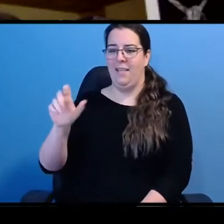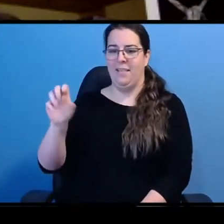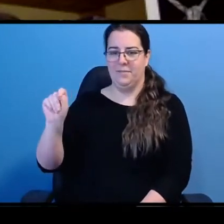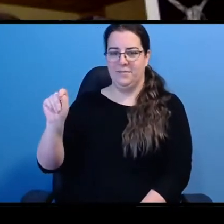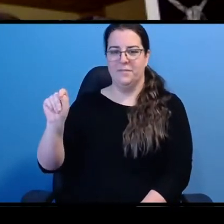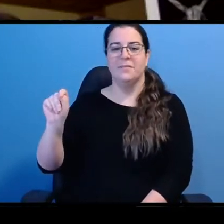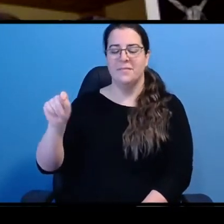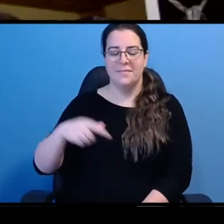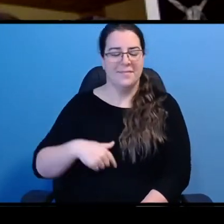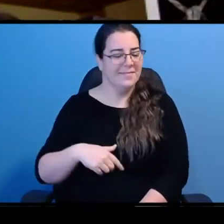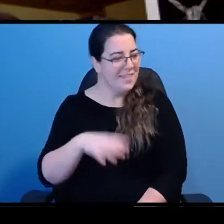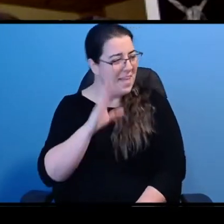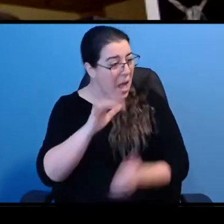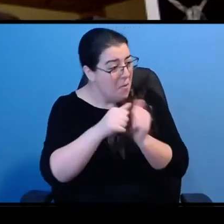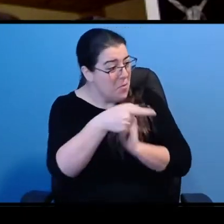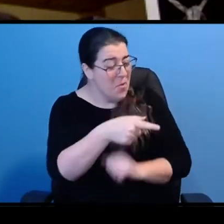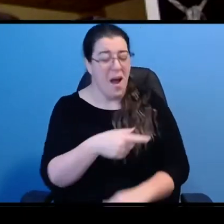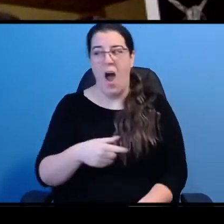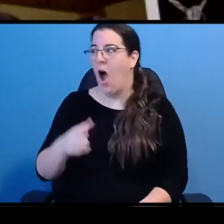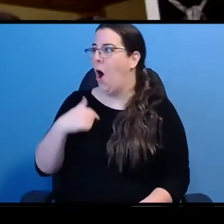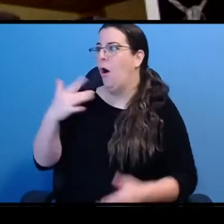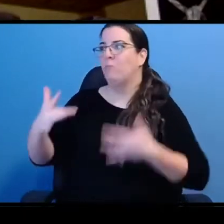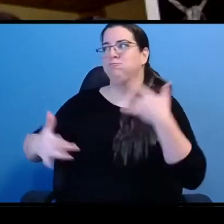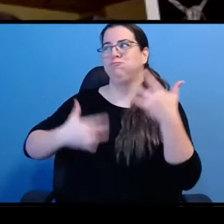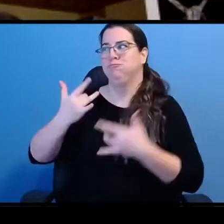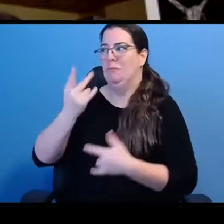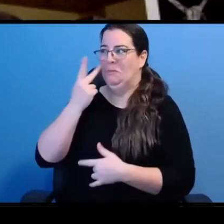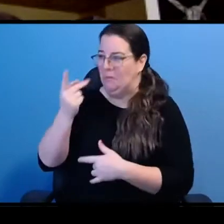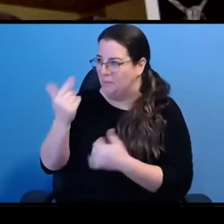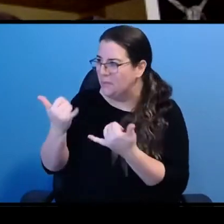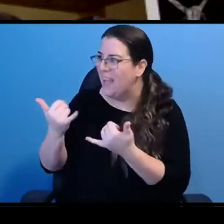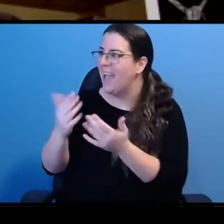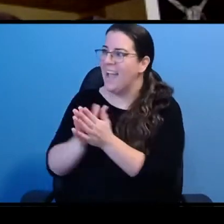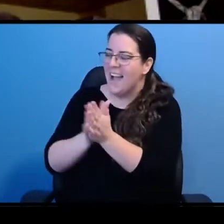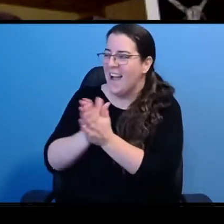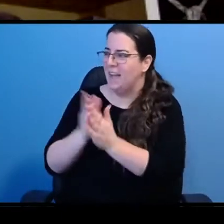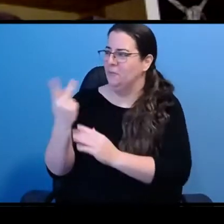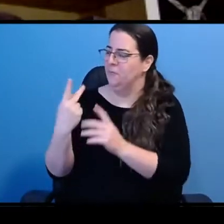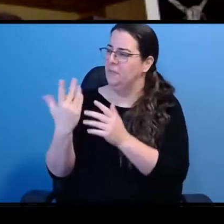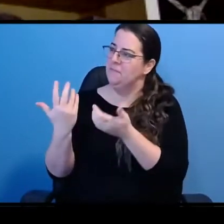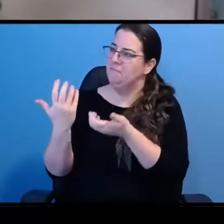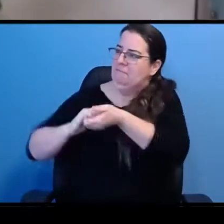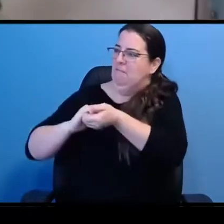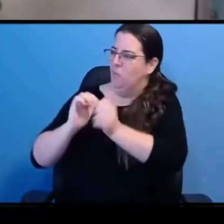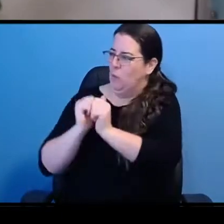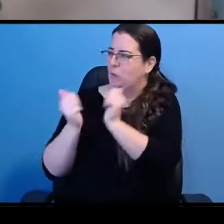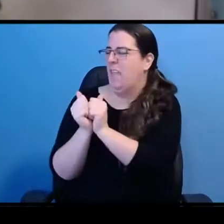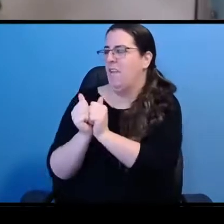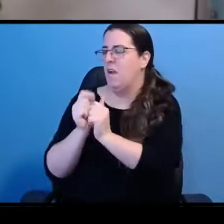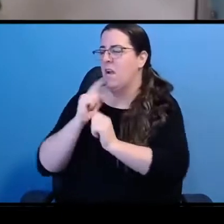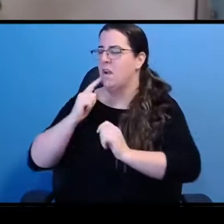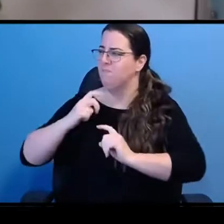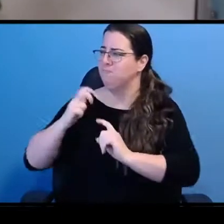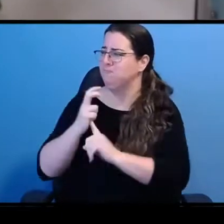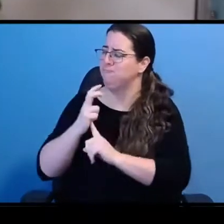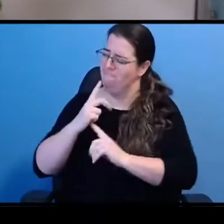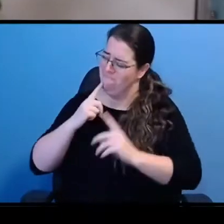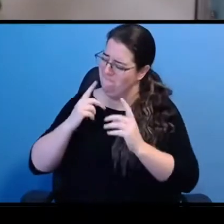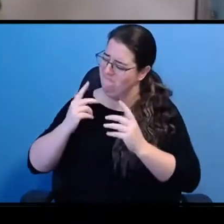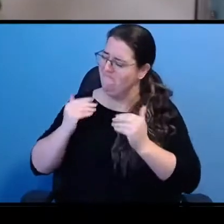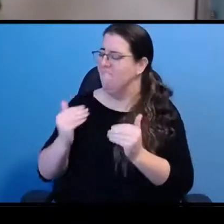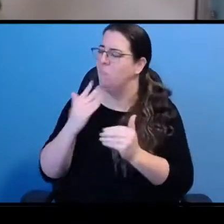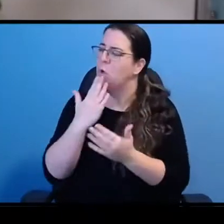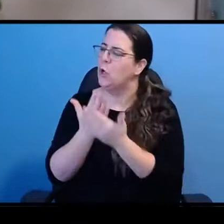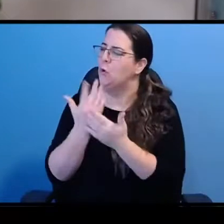really excited to be here with you. I'm glad you are my partner in this. We're gonna crush it. Yeah, it's gonna be great.